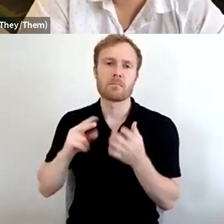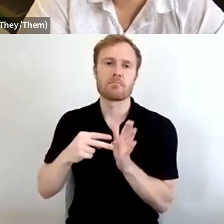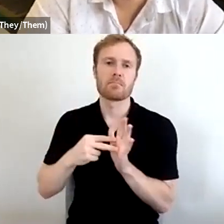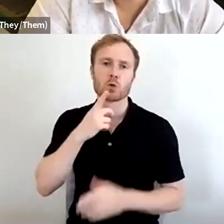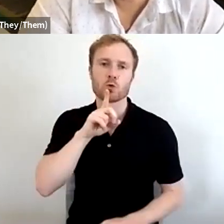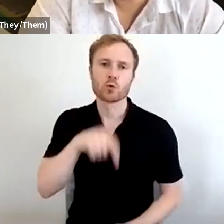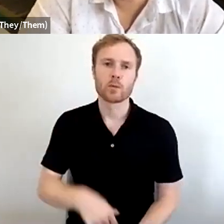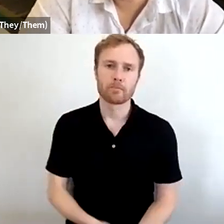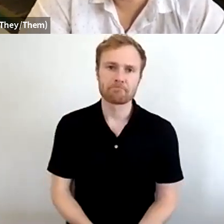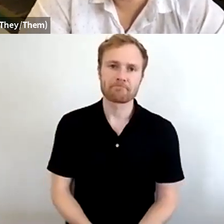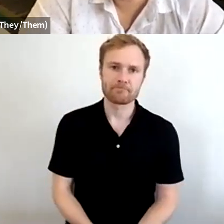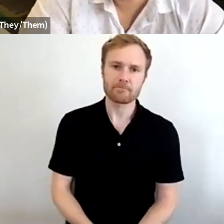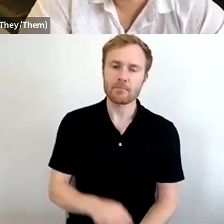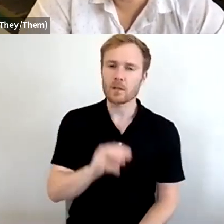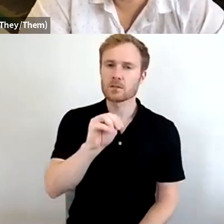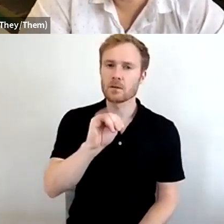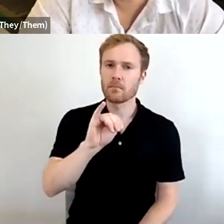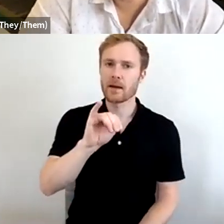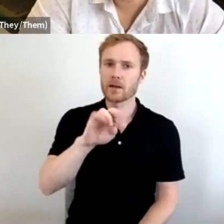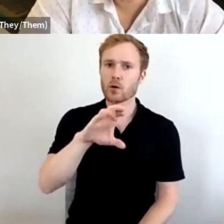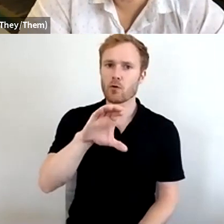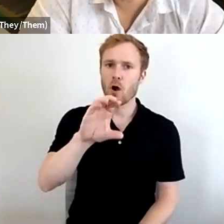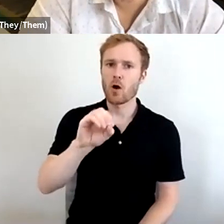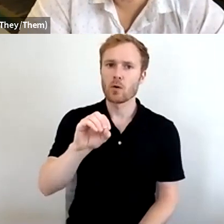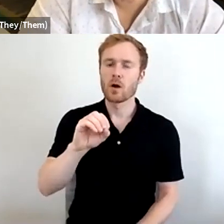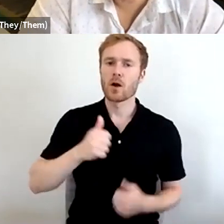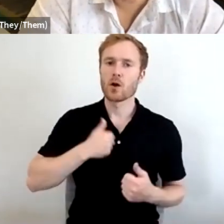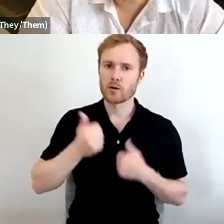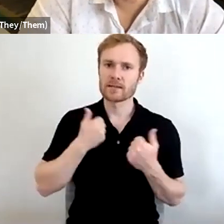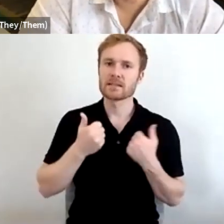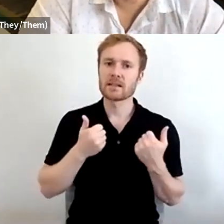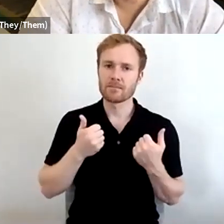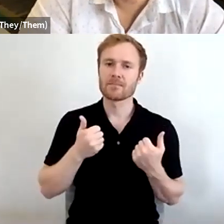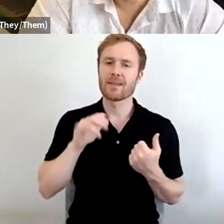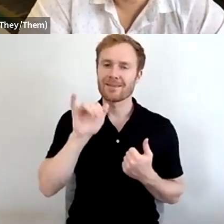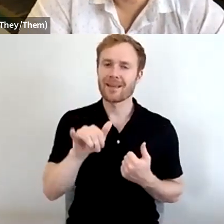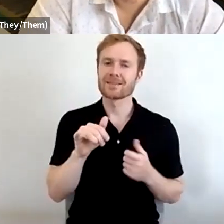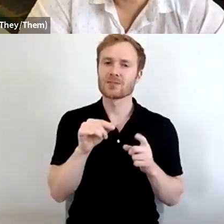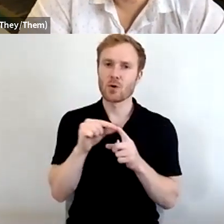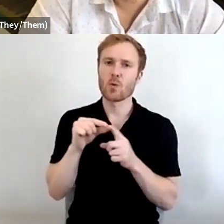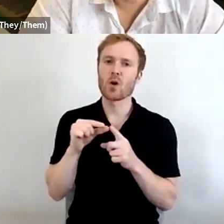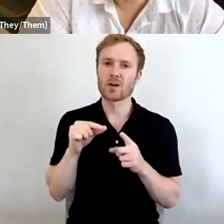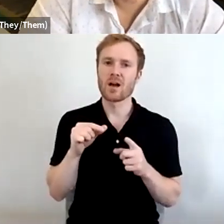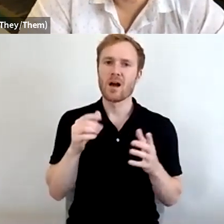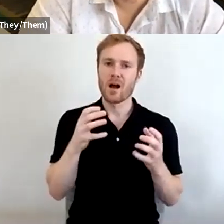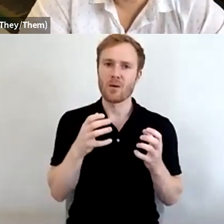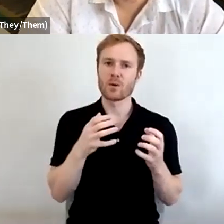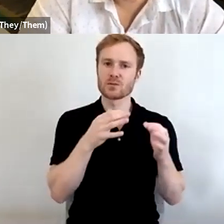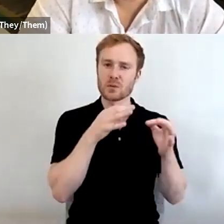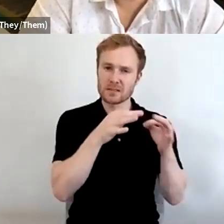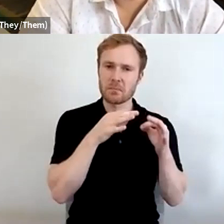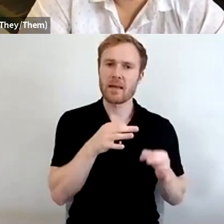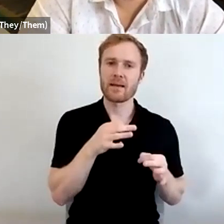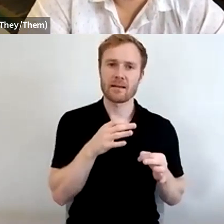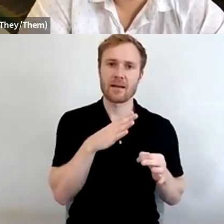So microaggression is a term I would want to have talk to them and talk to them about the consequences of it as far as a traumatized